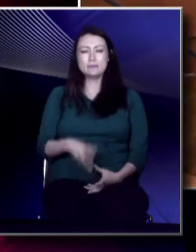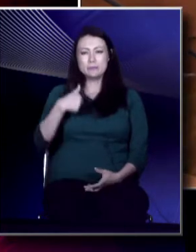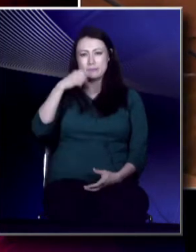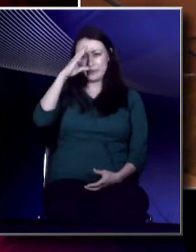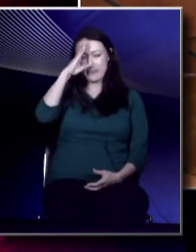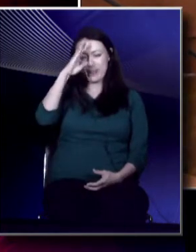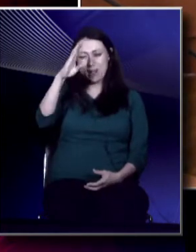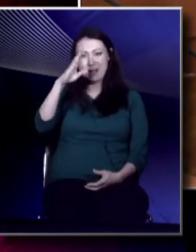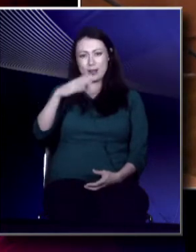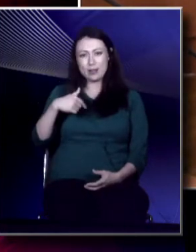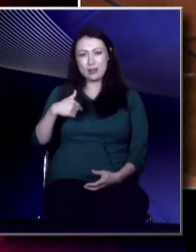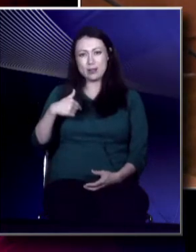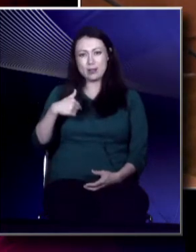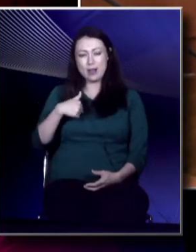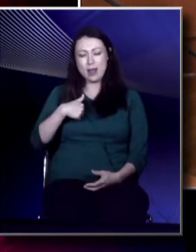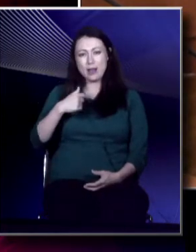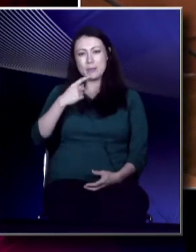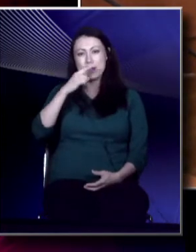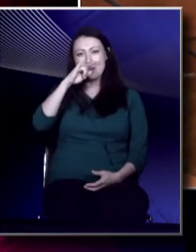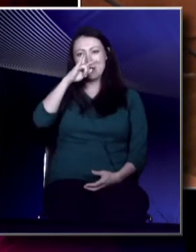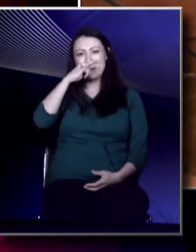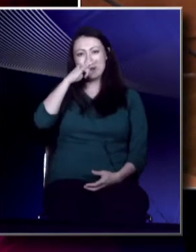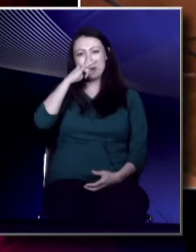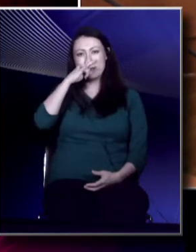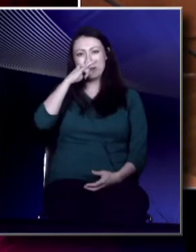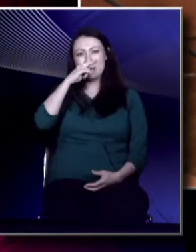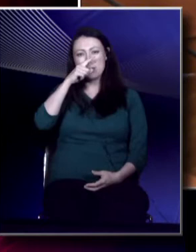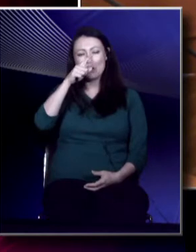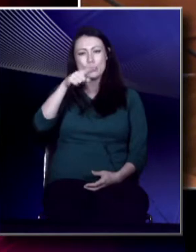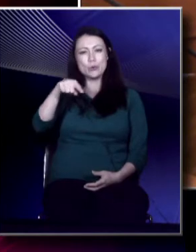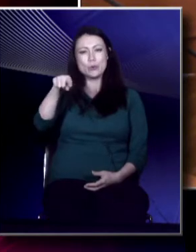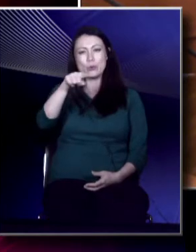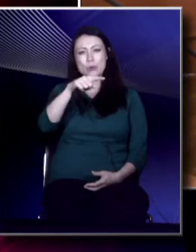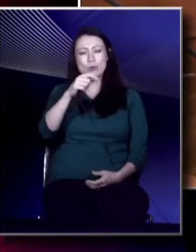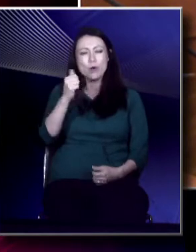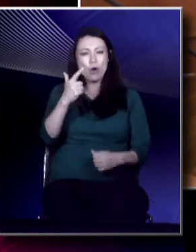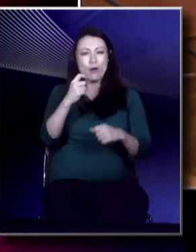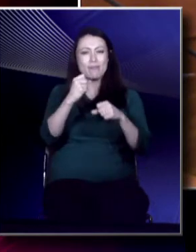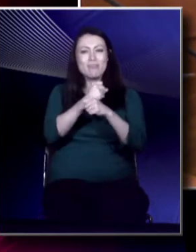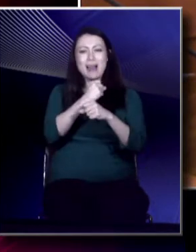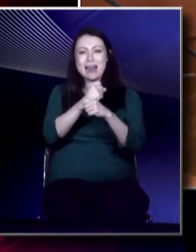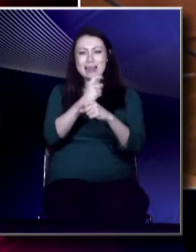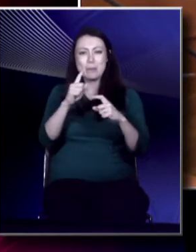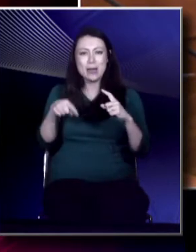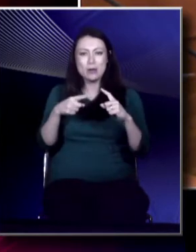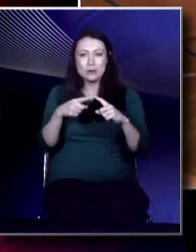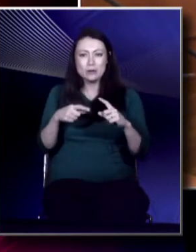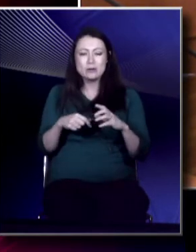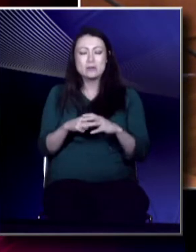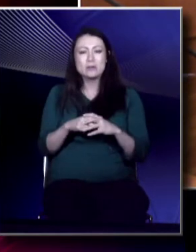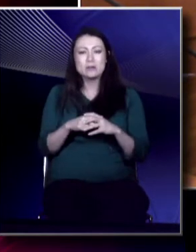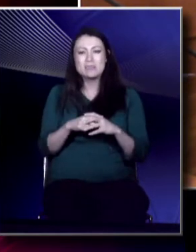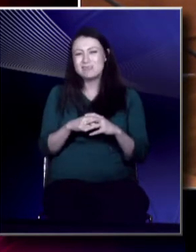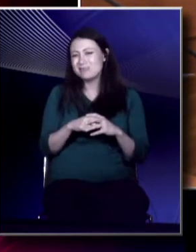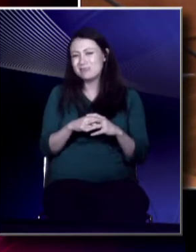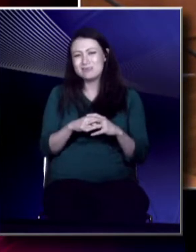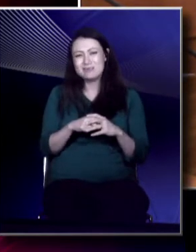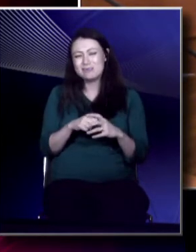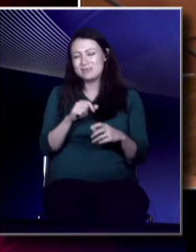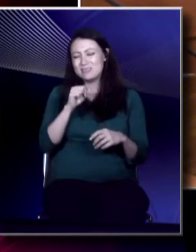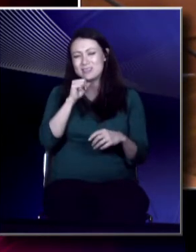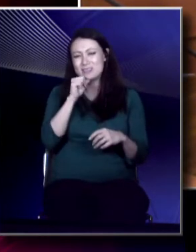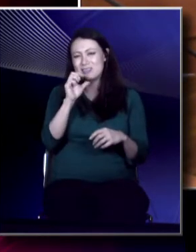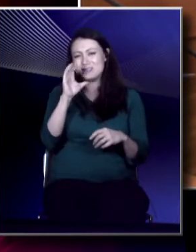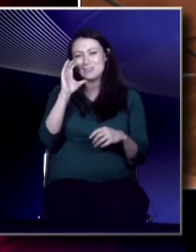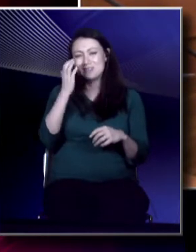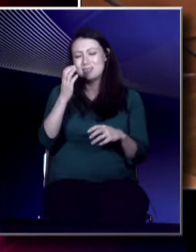Hello, I am a kid you are all fighting for over. And that just doesn't seem very